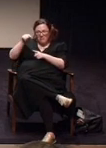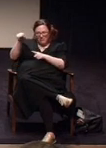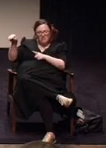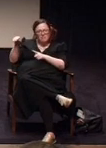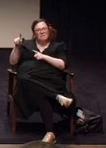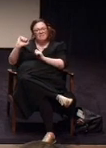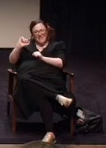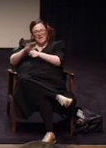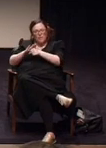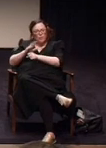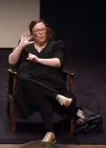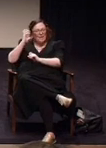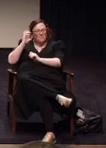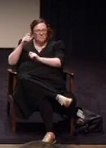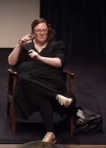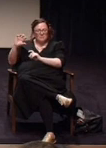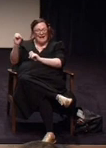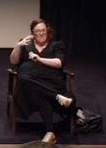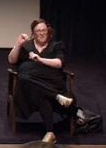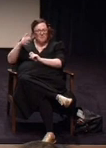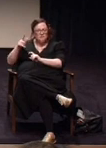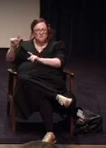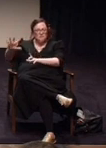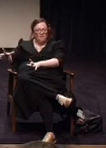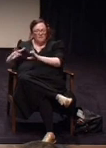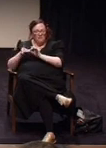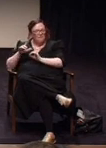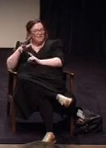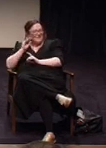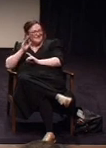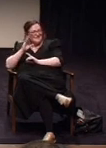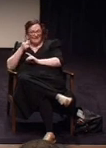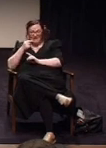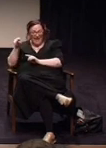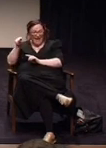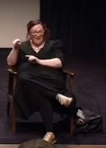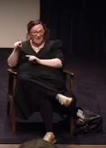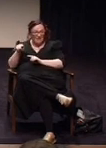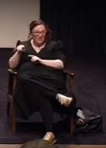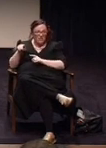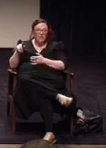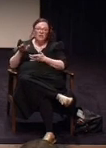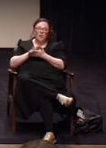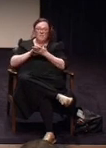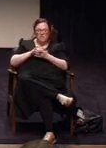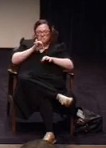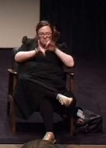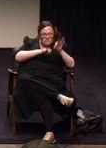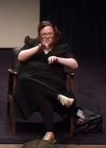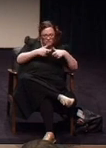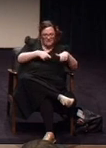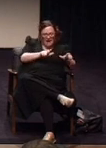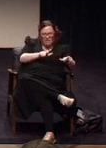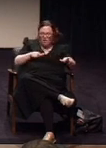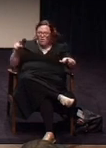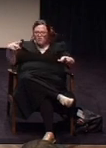see here. And we continue the interview. What kind of road is it?